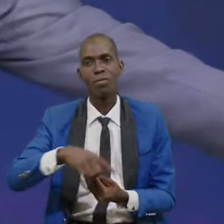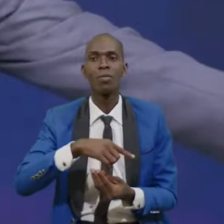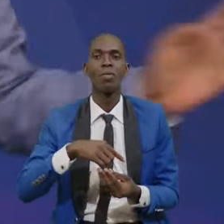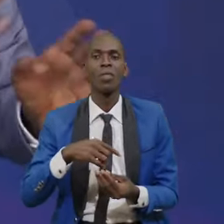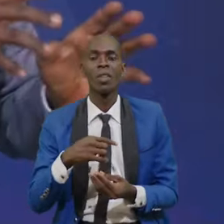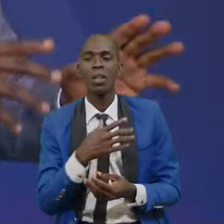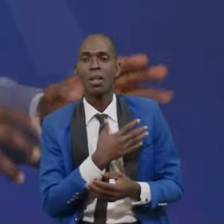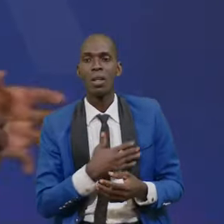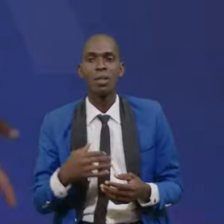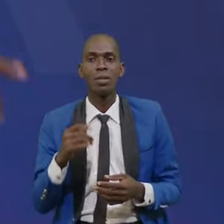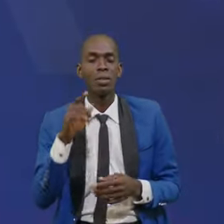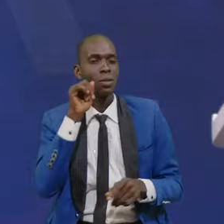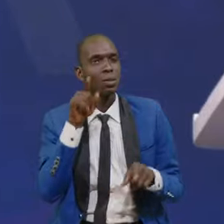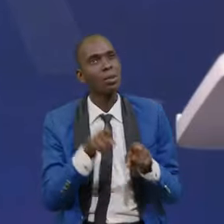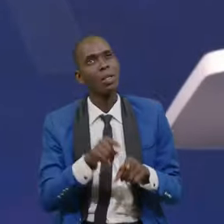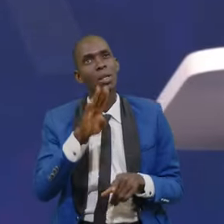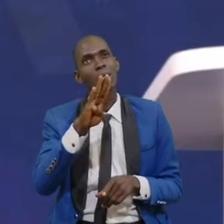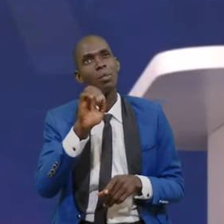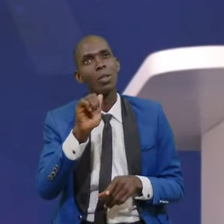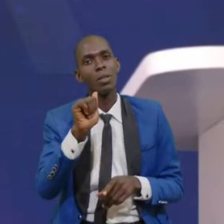Sister Beatrice, I think, said,